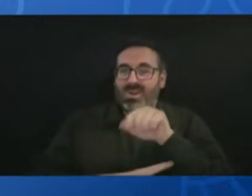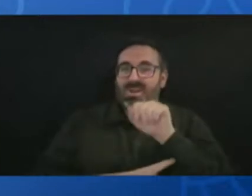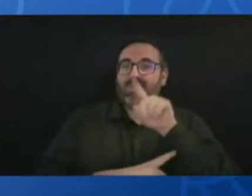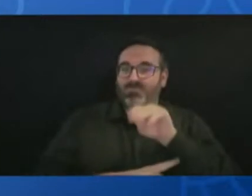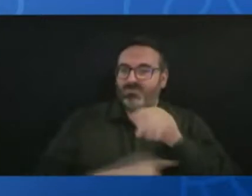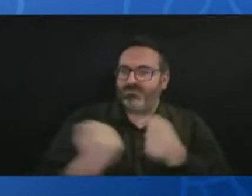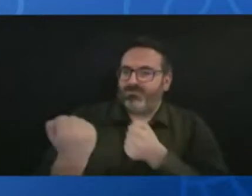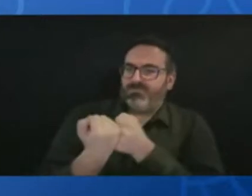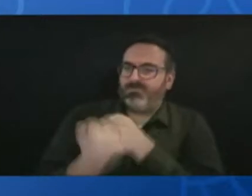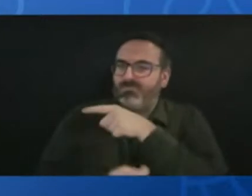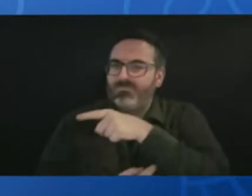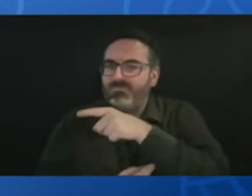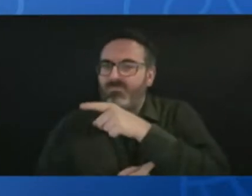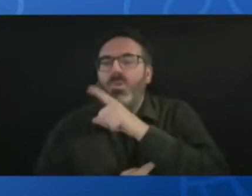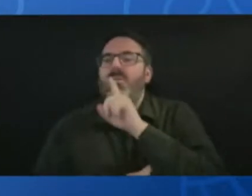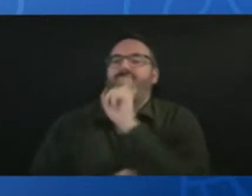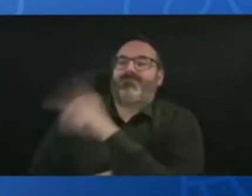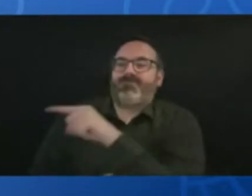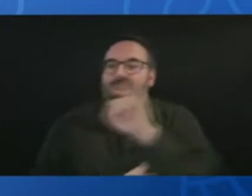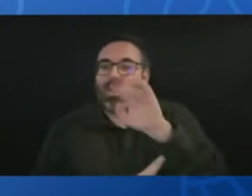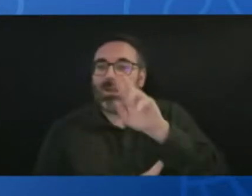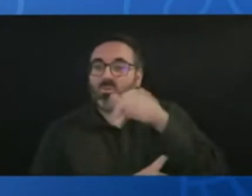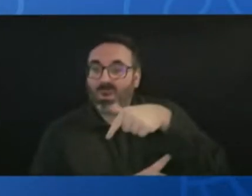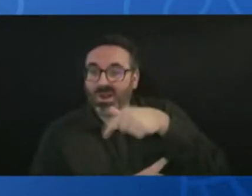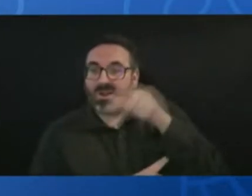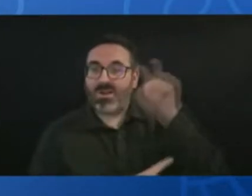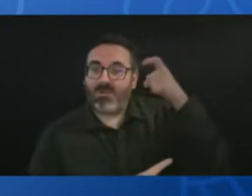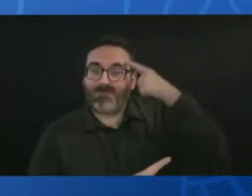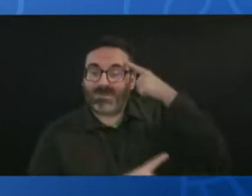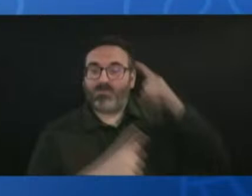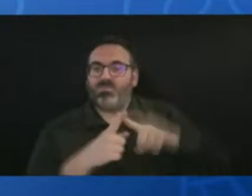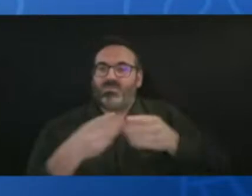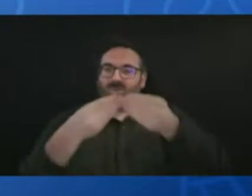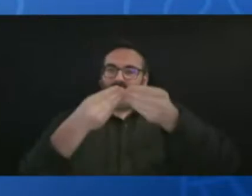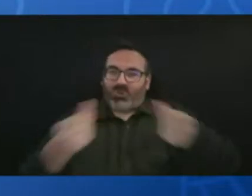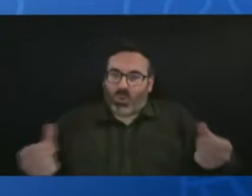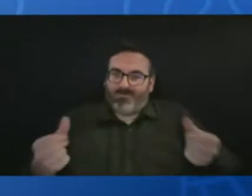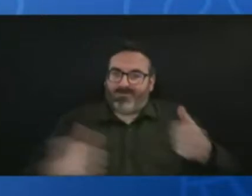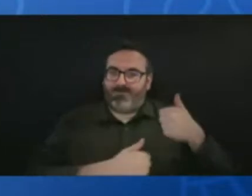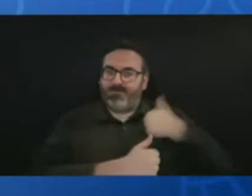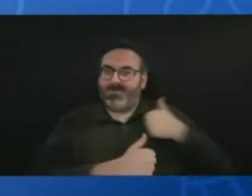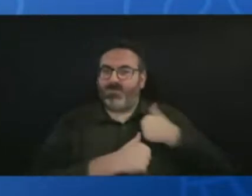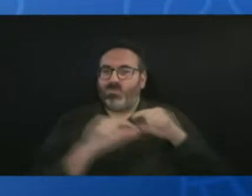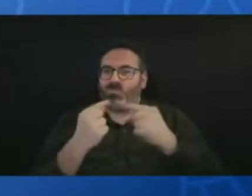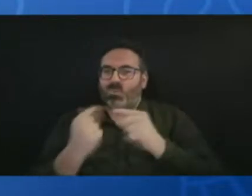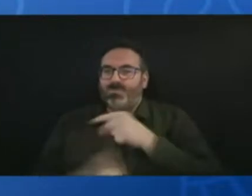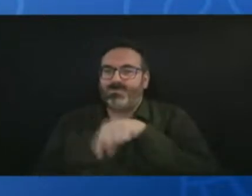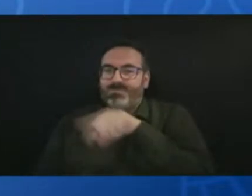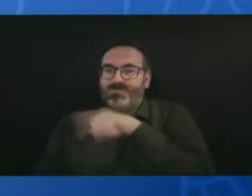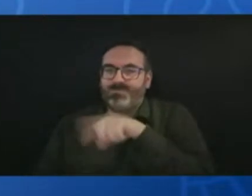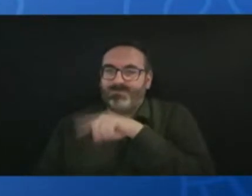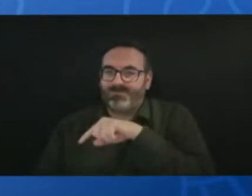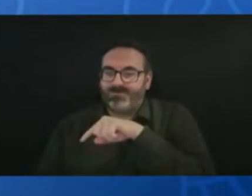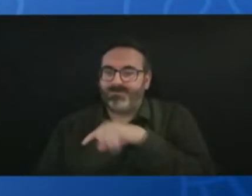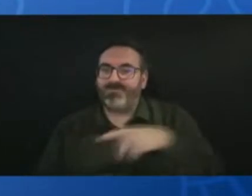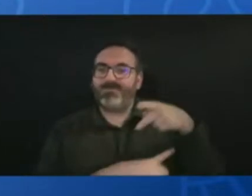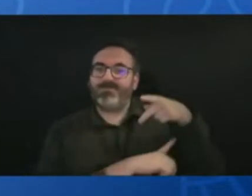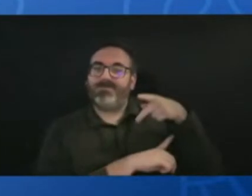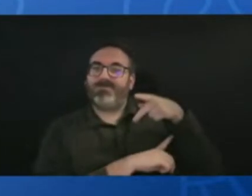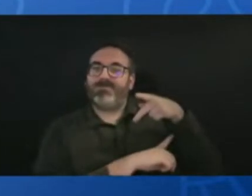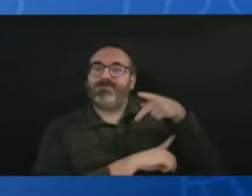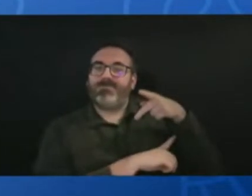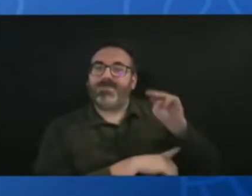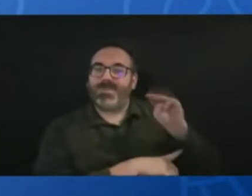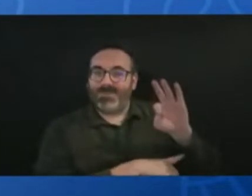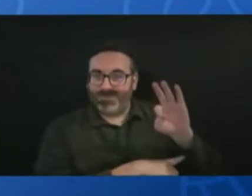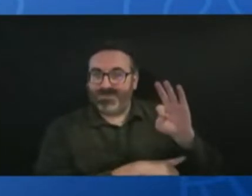the militia groups and the PMF. Have you made such a request? I can tell you a few things here. First, to strengthen Iraq's sovereignty,